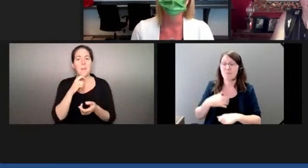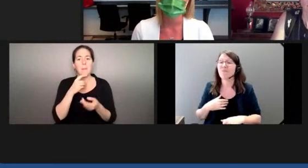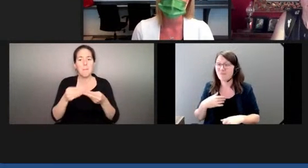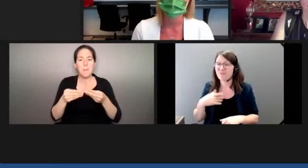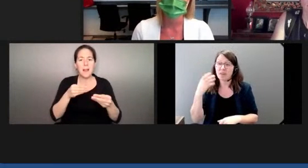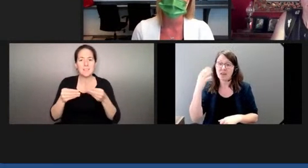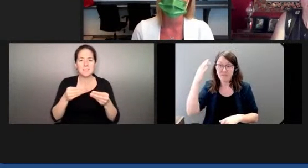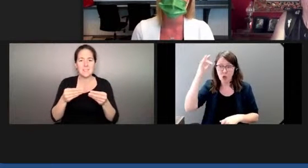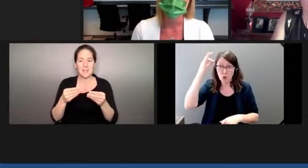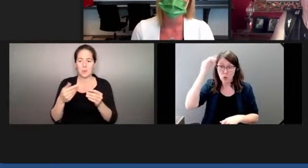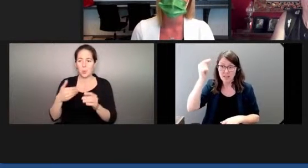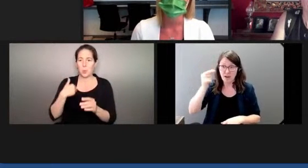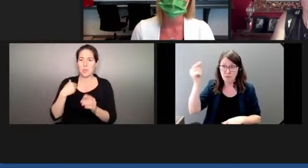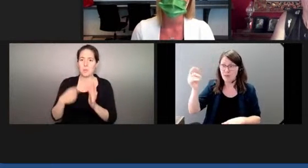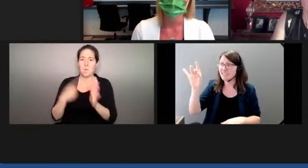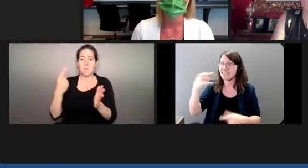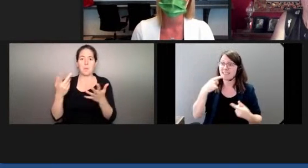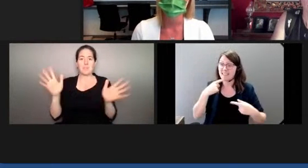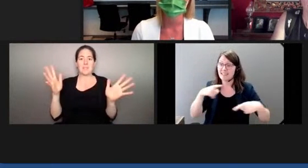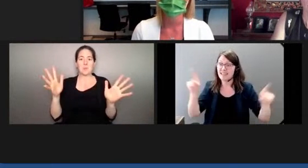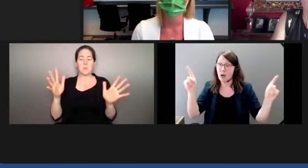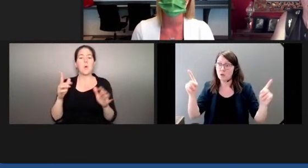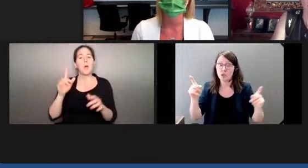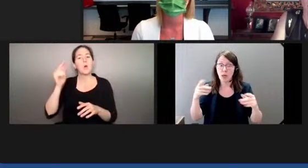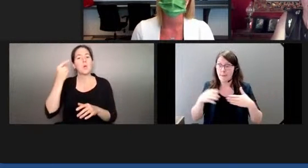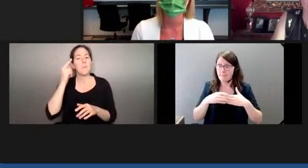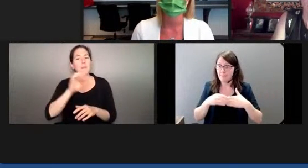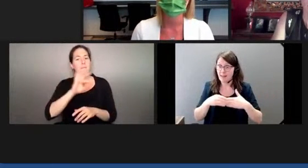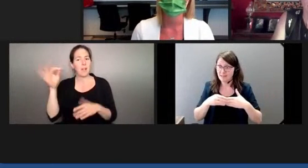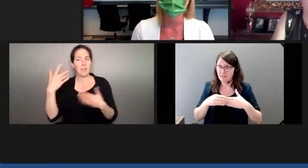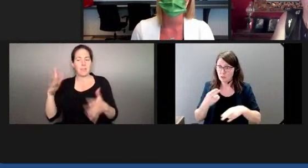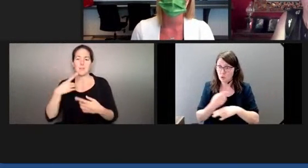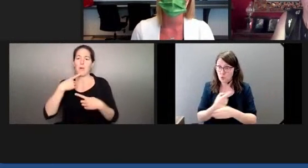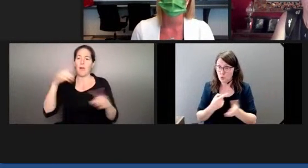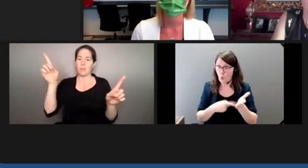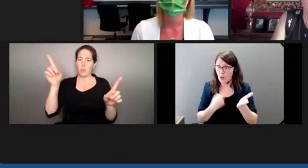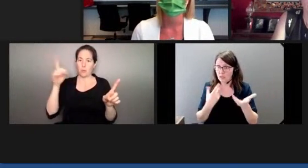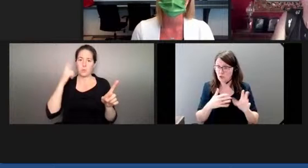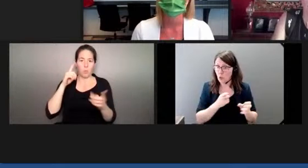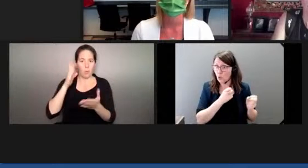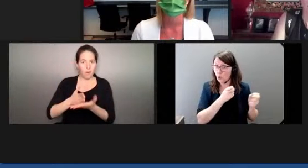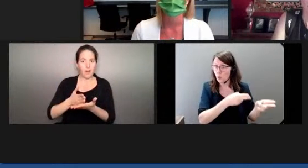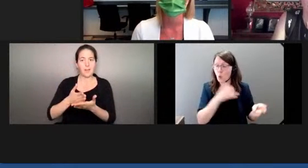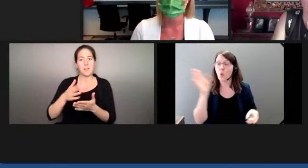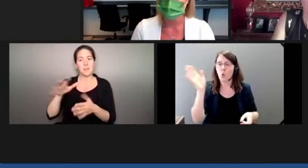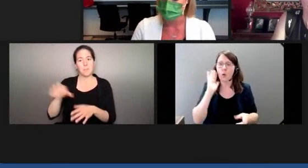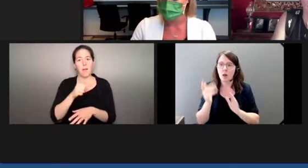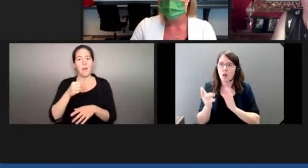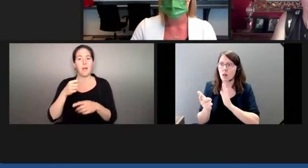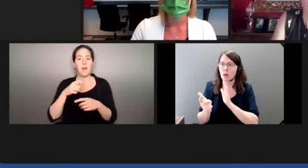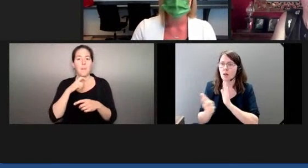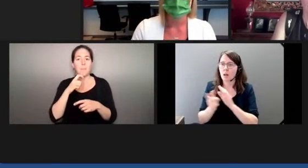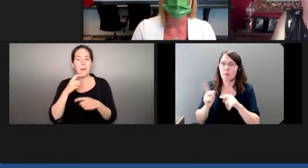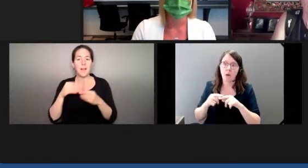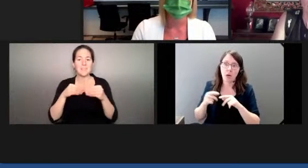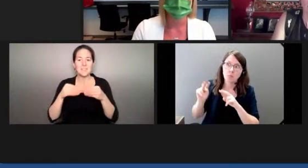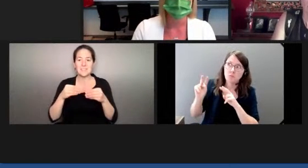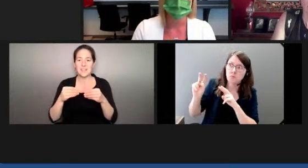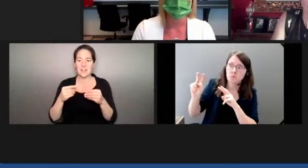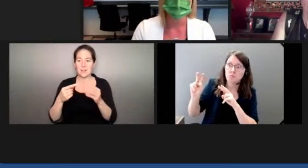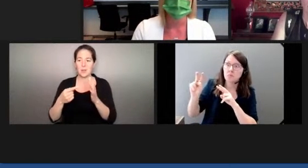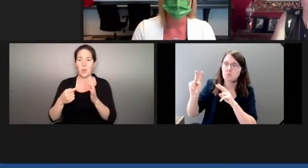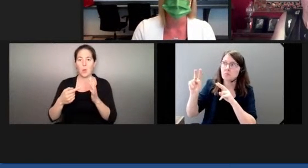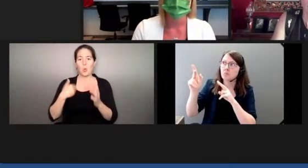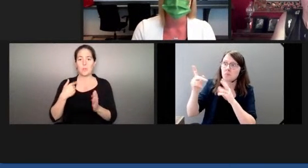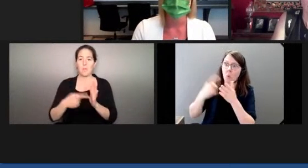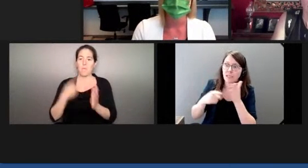announcements to get rid of single-use plastics, but we haven't seen much yet. How much impact